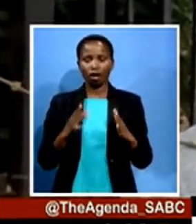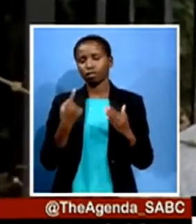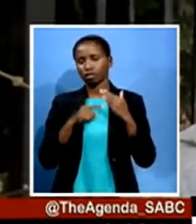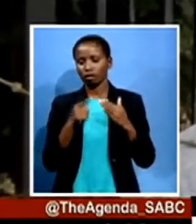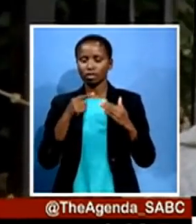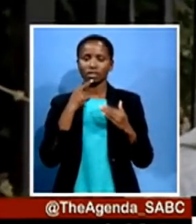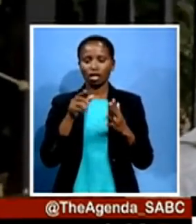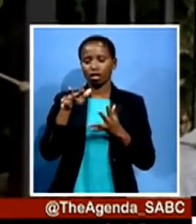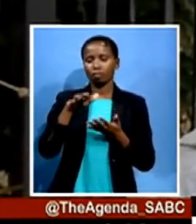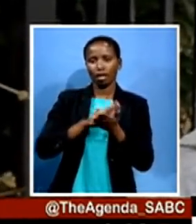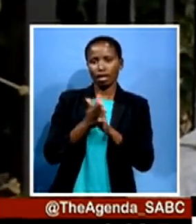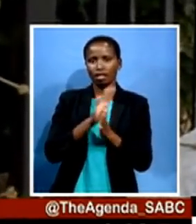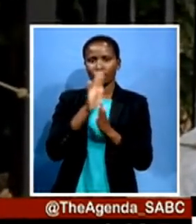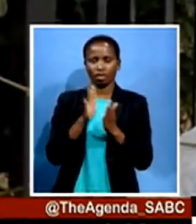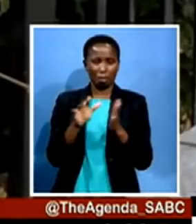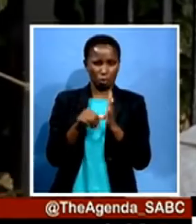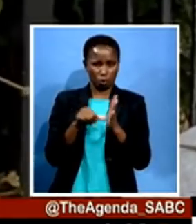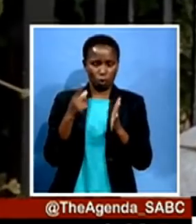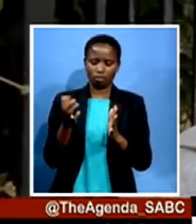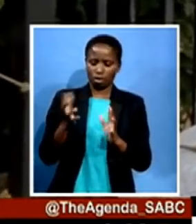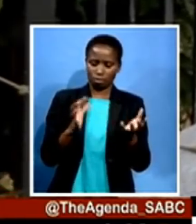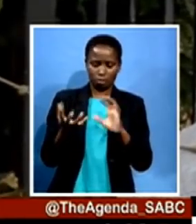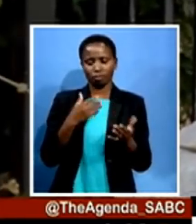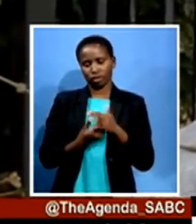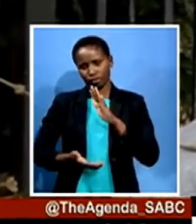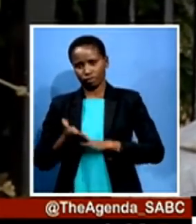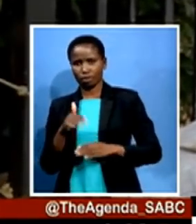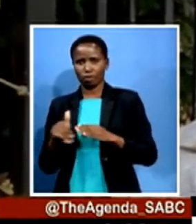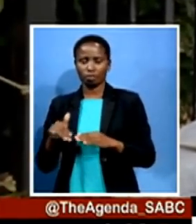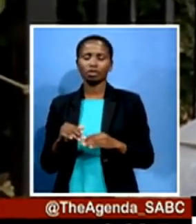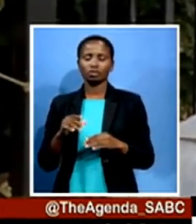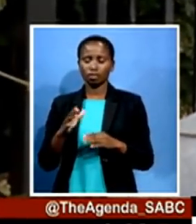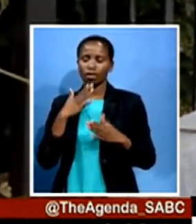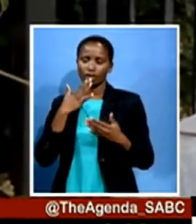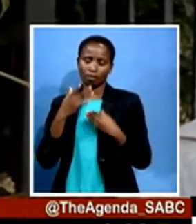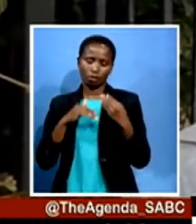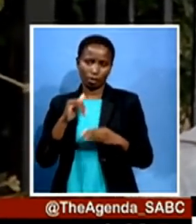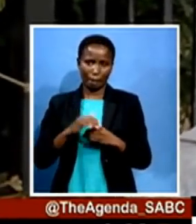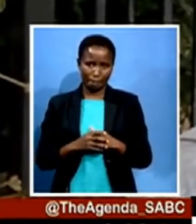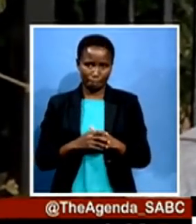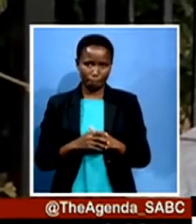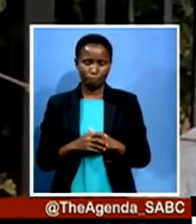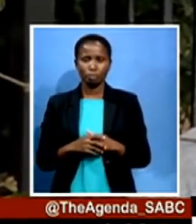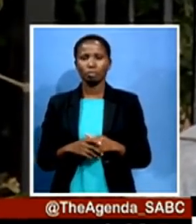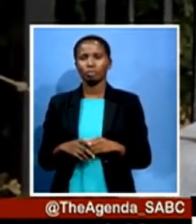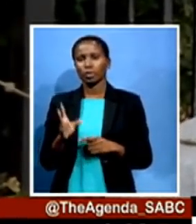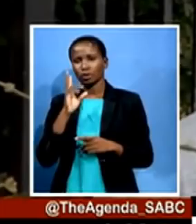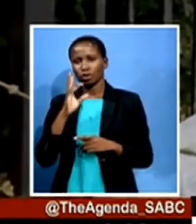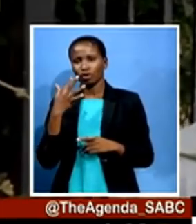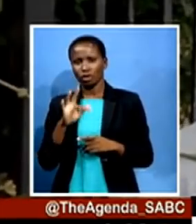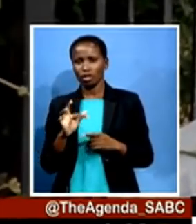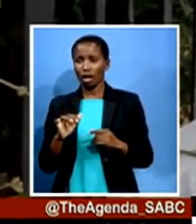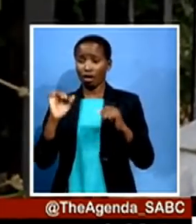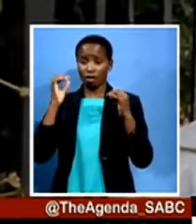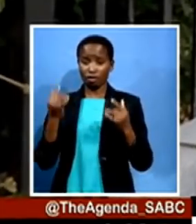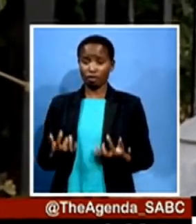it overnight? I mean, seeing the fire on the slopes of the mountain coming down, I mean, you know, you must have had some concern. Did you sleep at all last night? We slept about